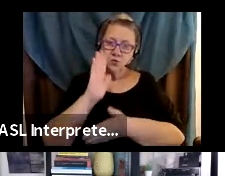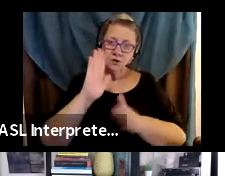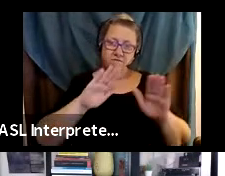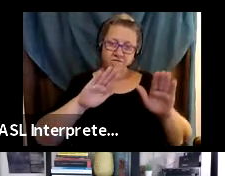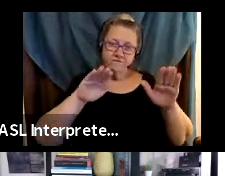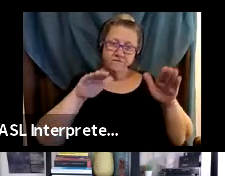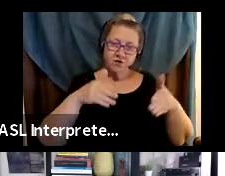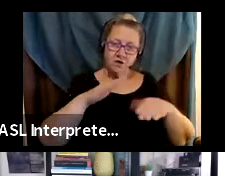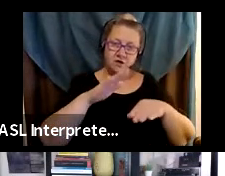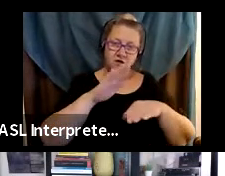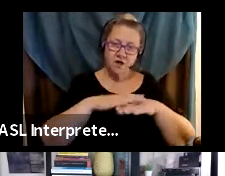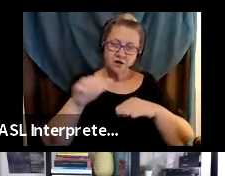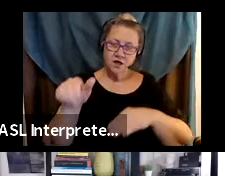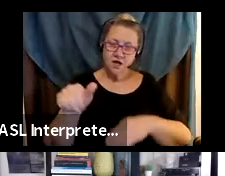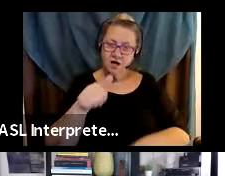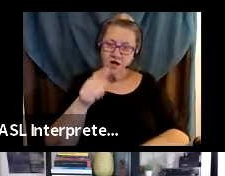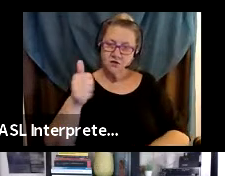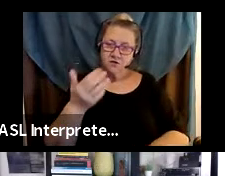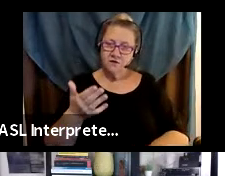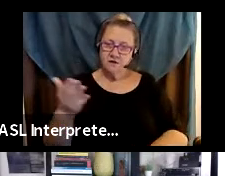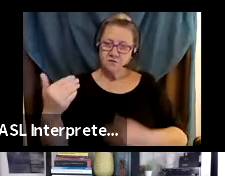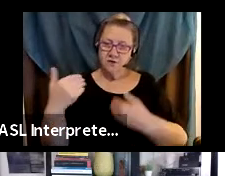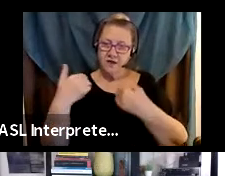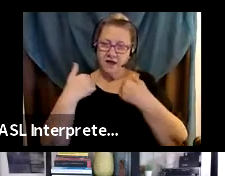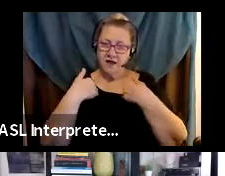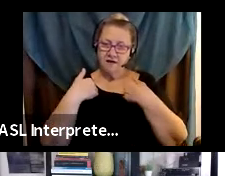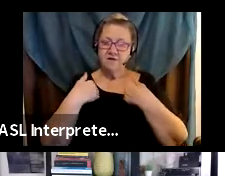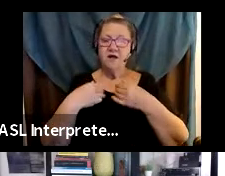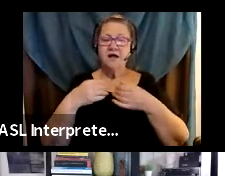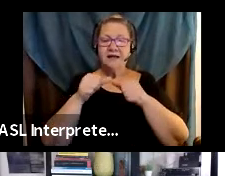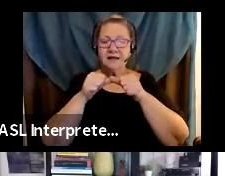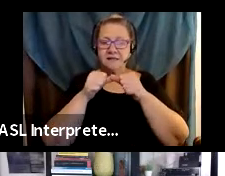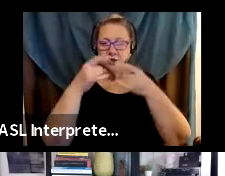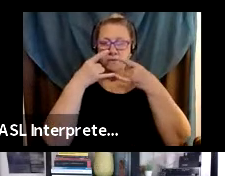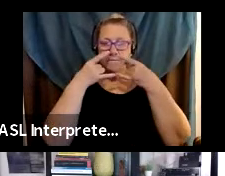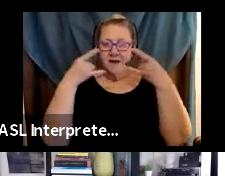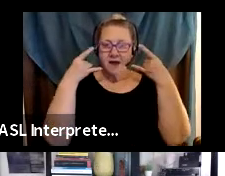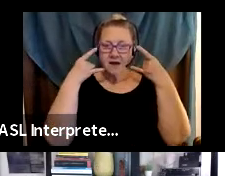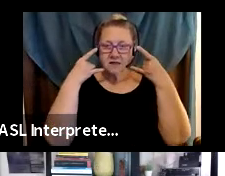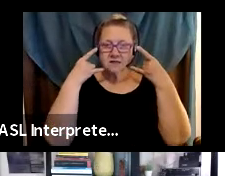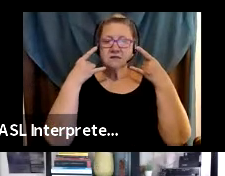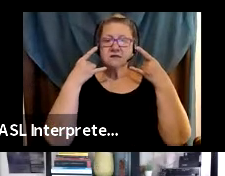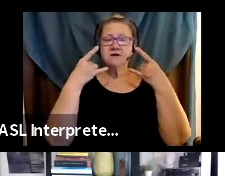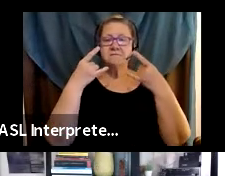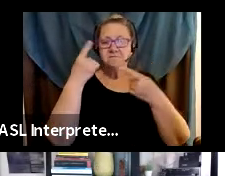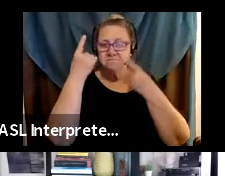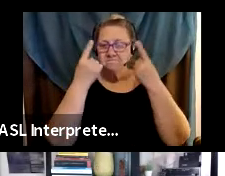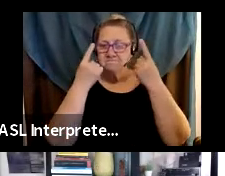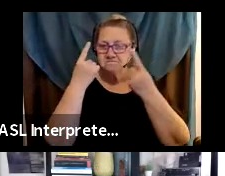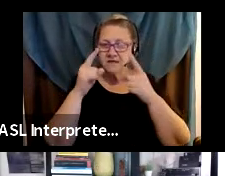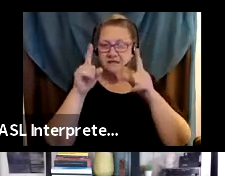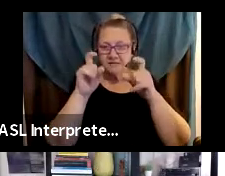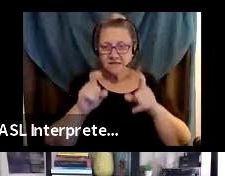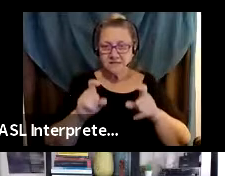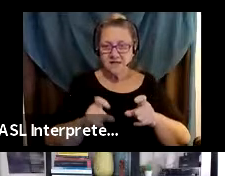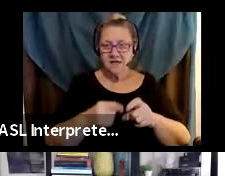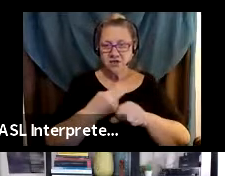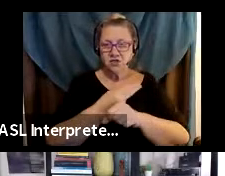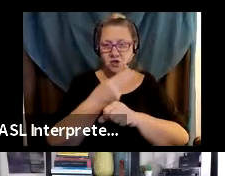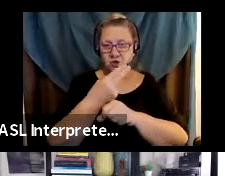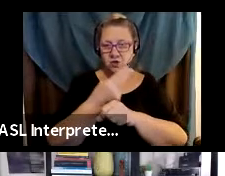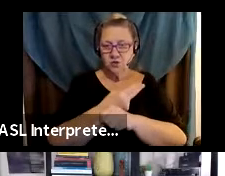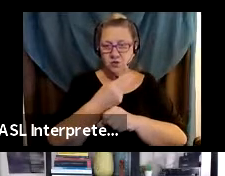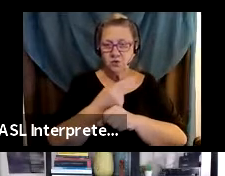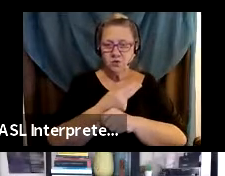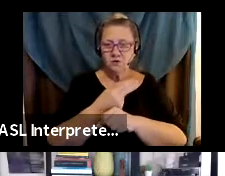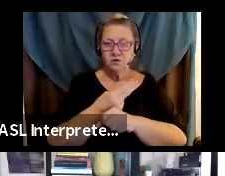other kind of tools we have for mitigation, so continuing to mask, and really thinking about testing as another tool to use to make sure we can get our kids